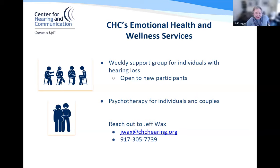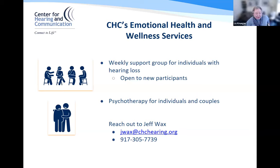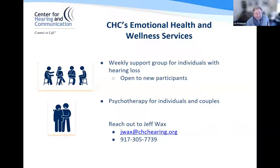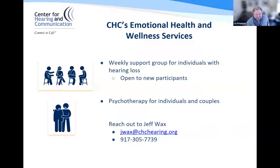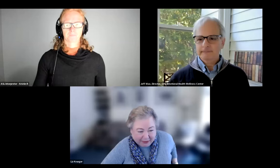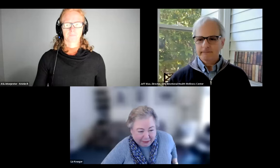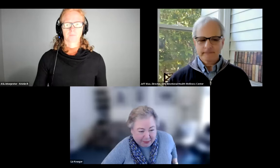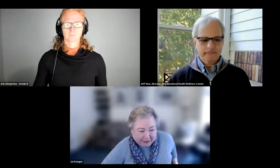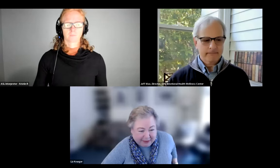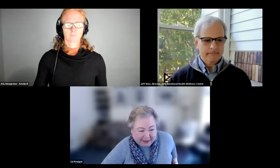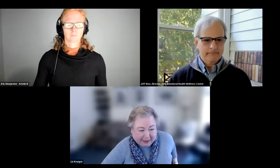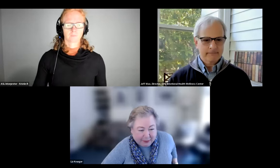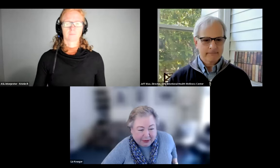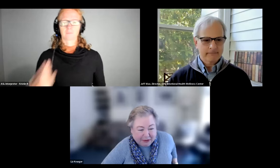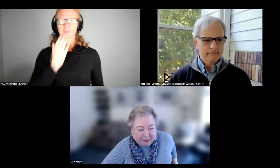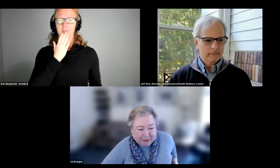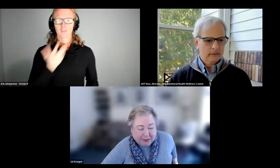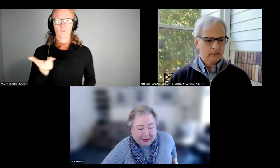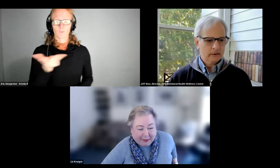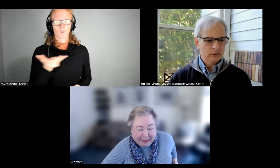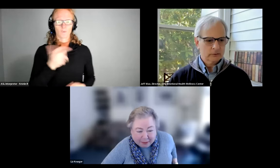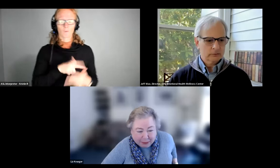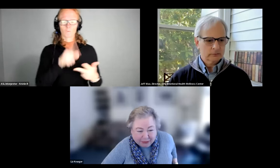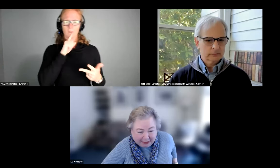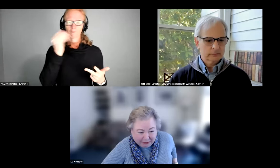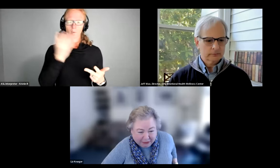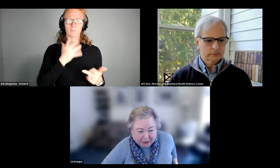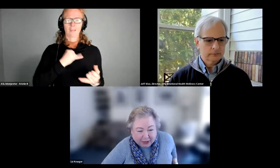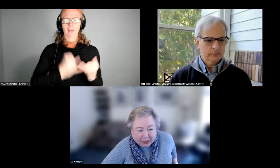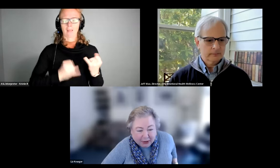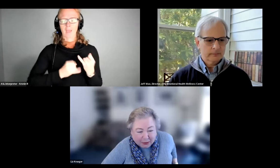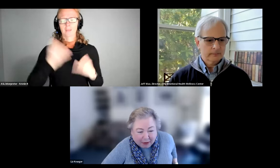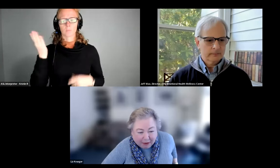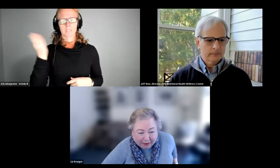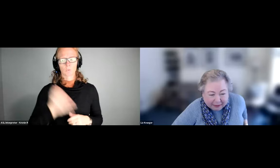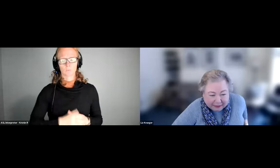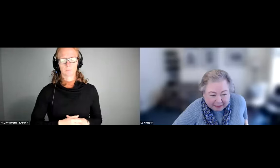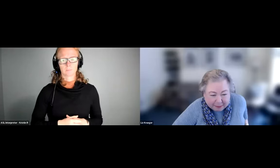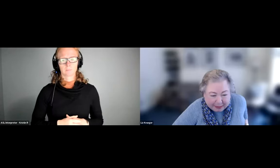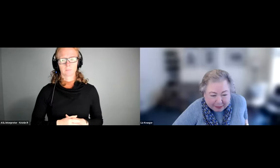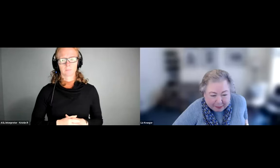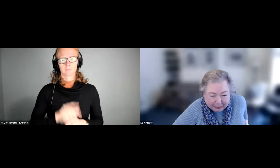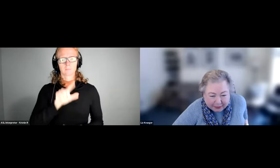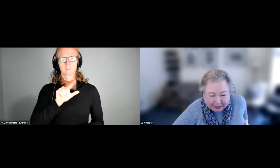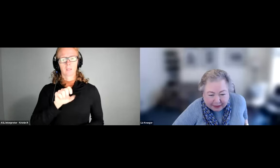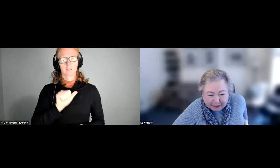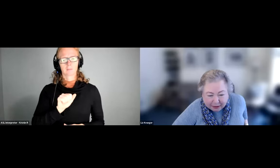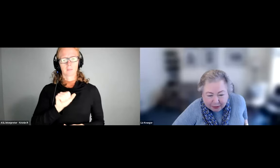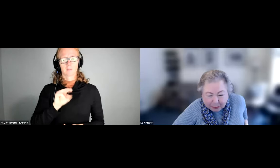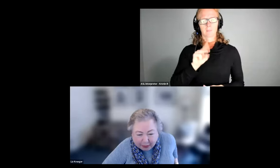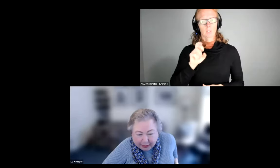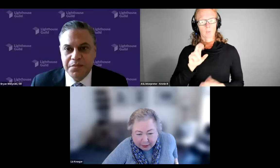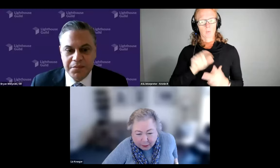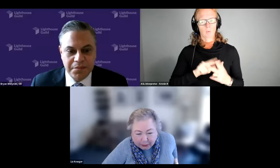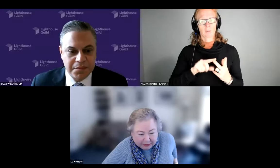that was very informative and now we're going to jump to our last presenters who are lisa beth miller and